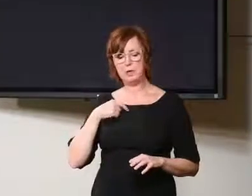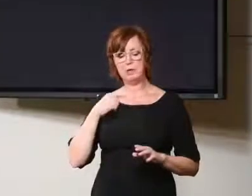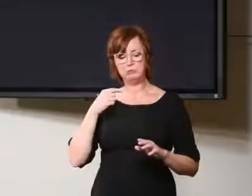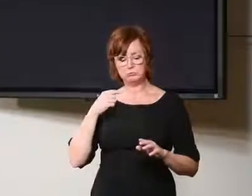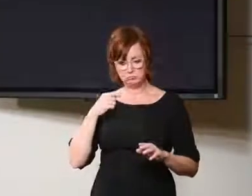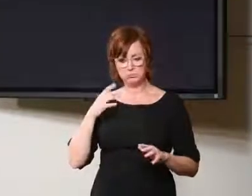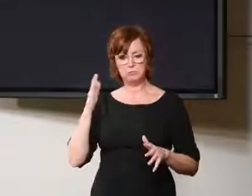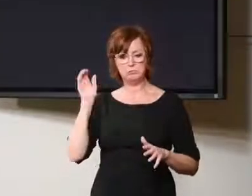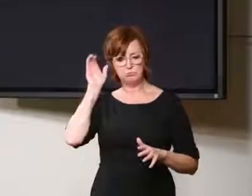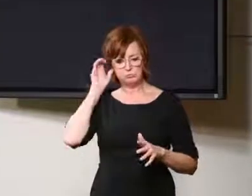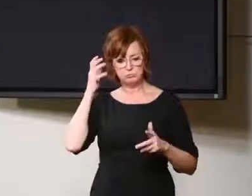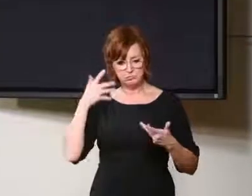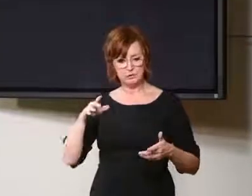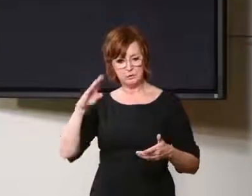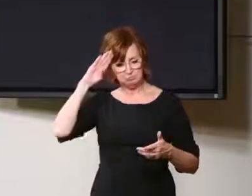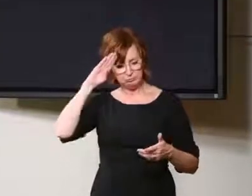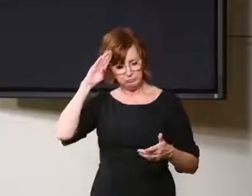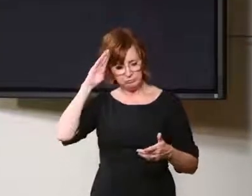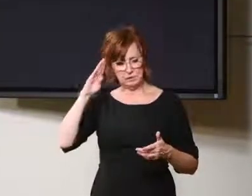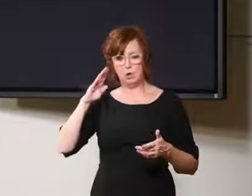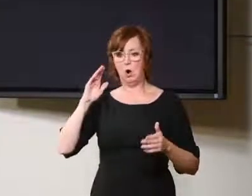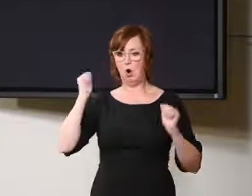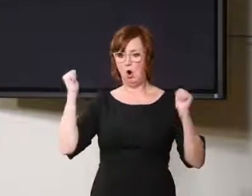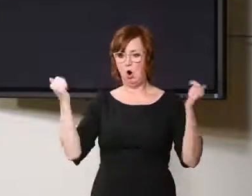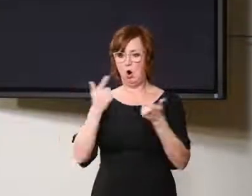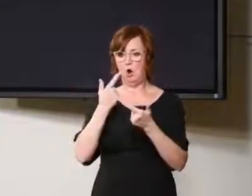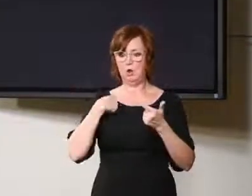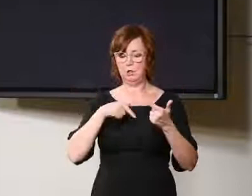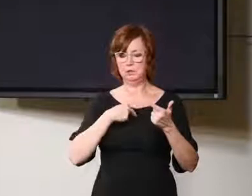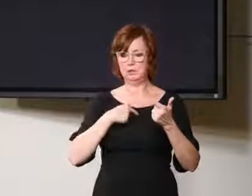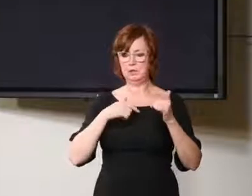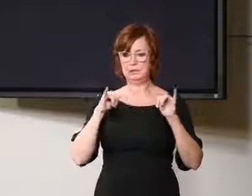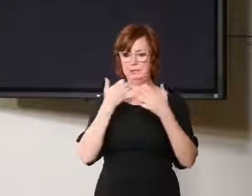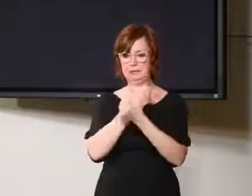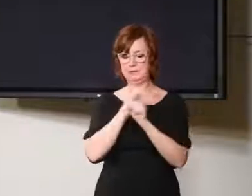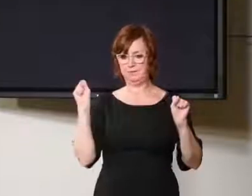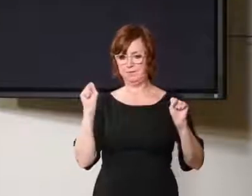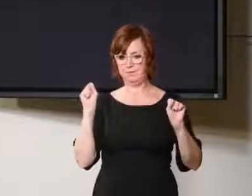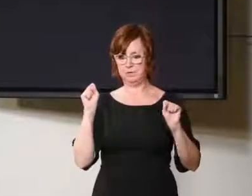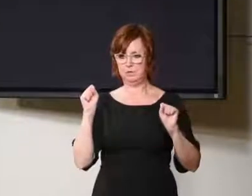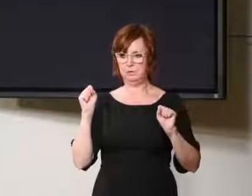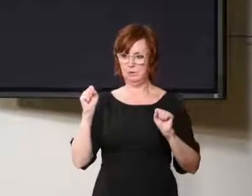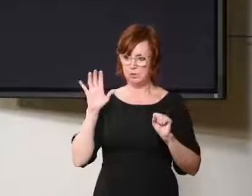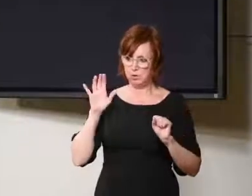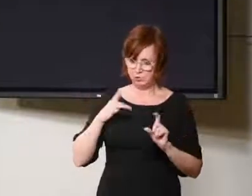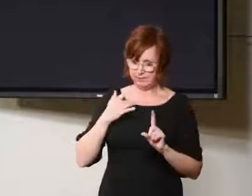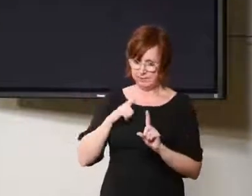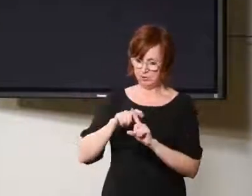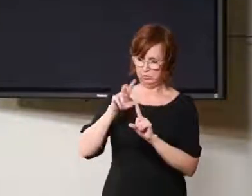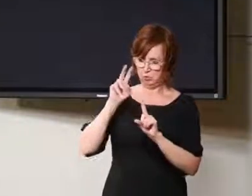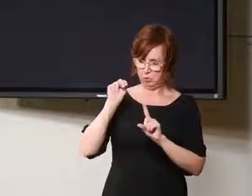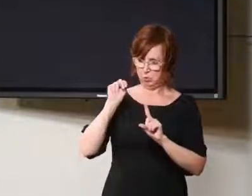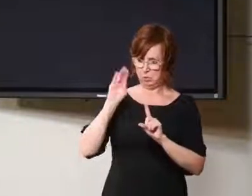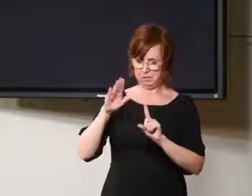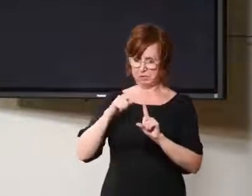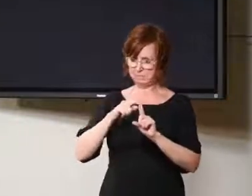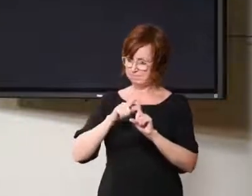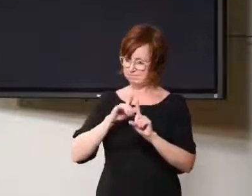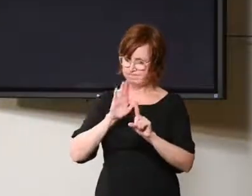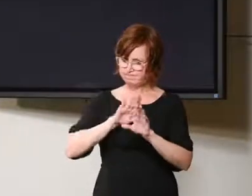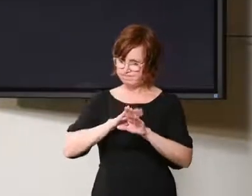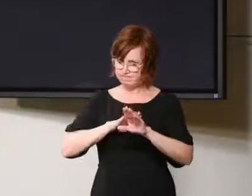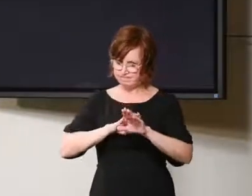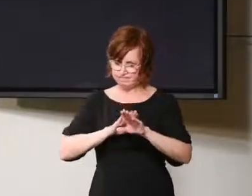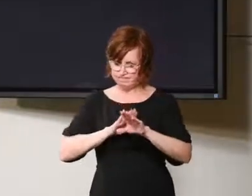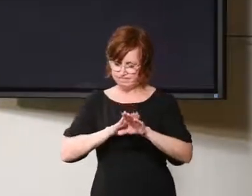be worried about the virus. But now that we have something in North Battleford, is that not a big enough community that we could say this is happening in